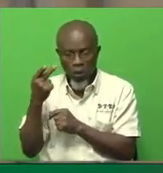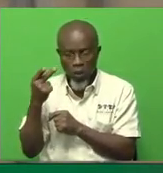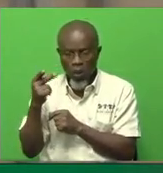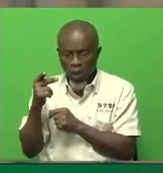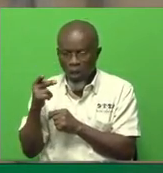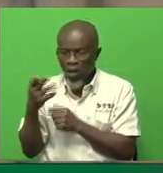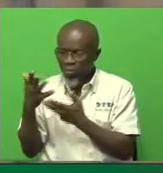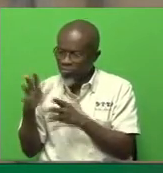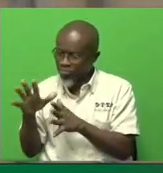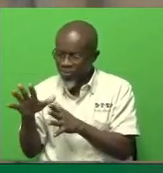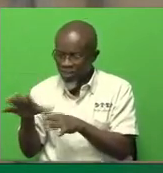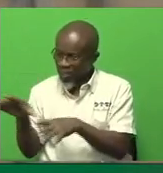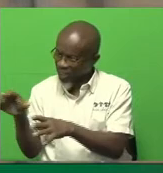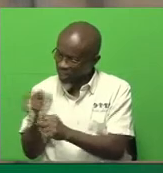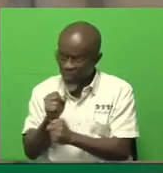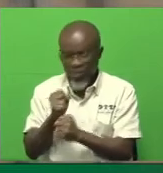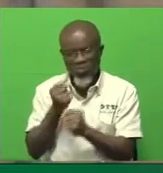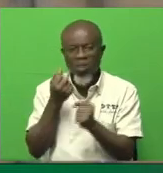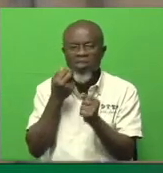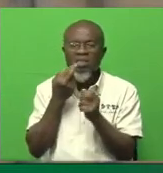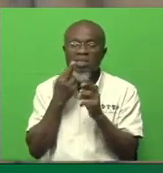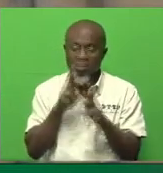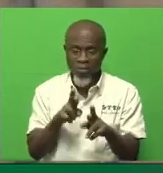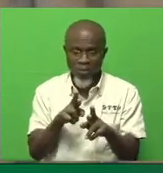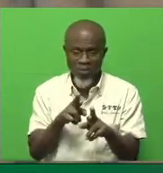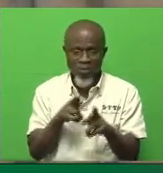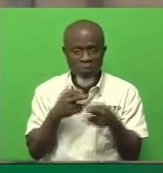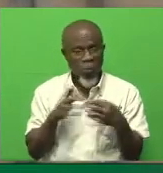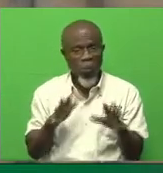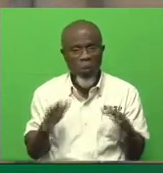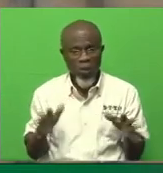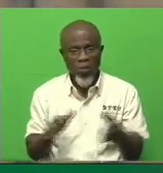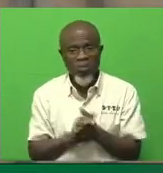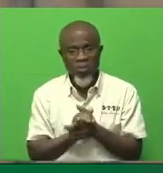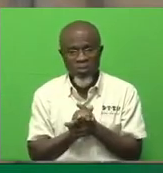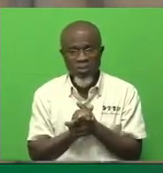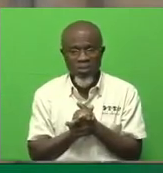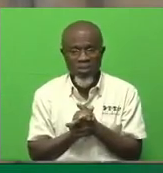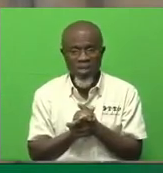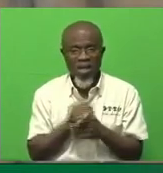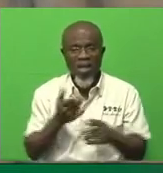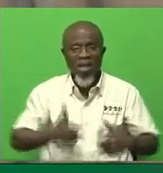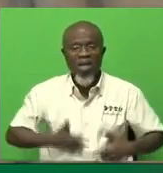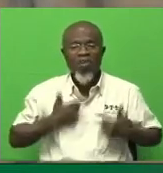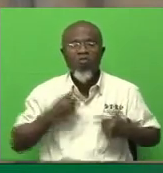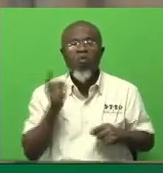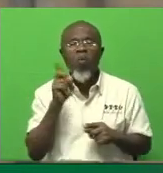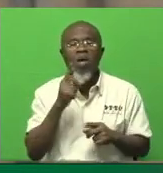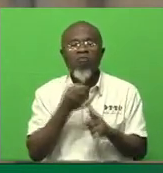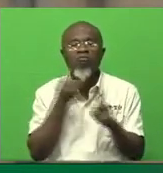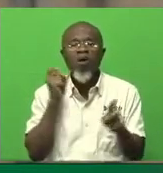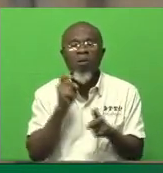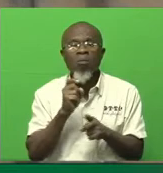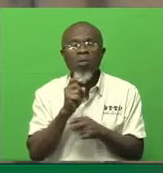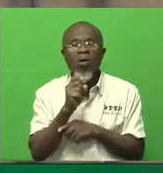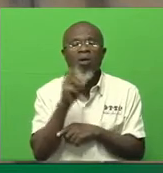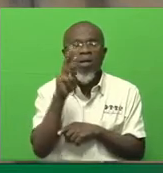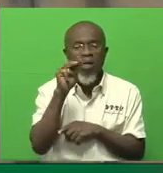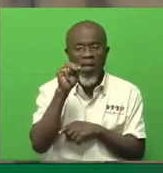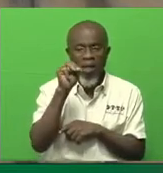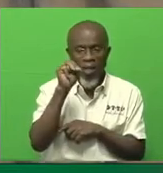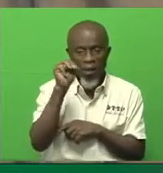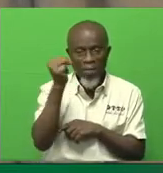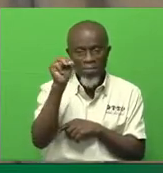thank you Rosetta Ransom Maloney Gardens davadi this is the kind of